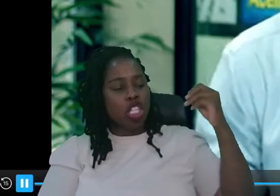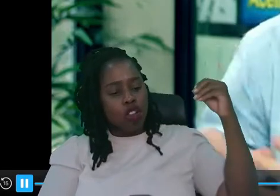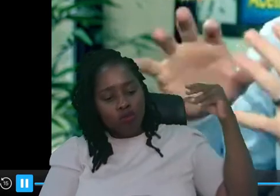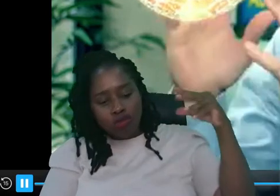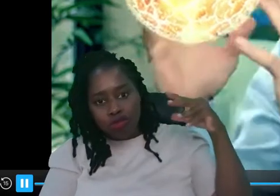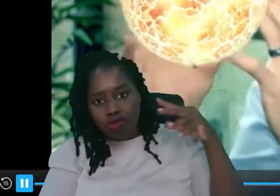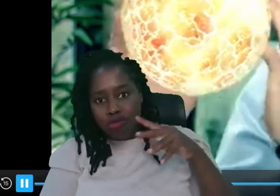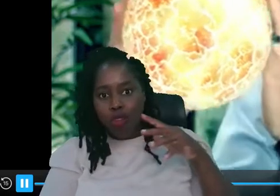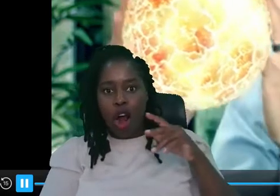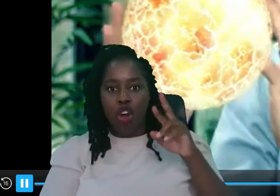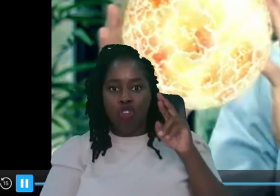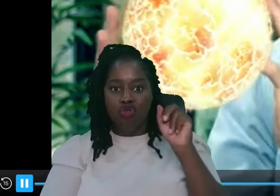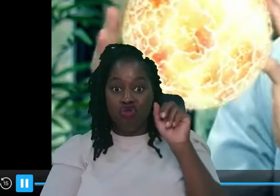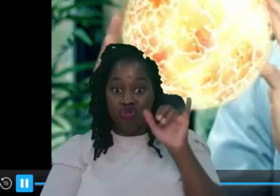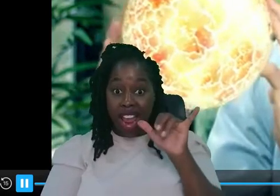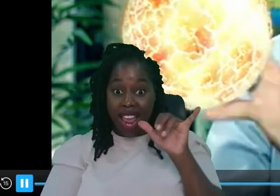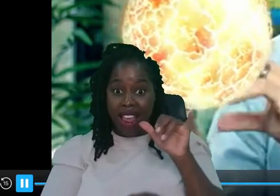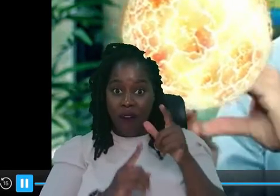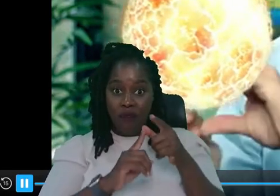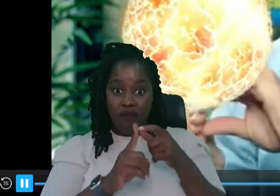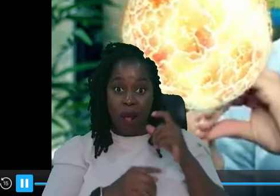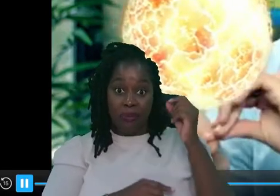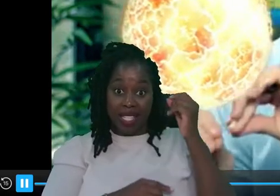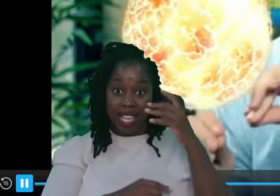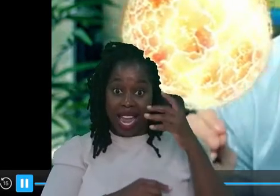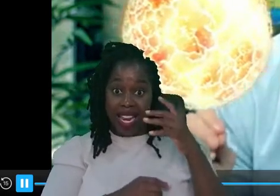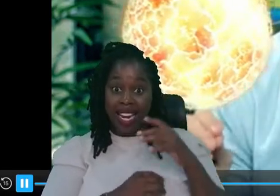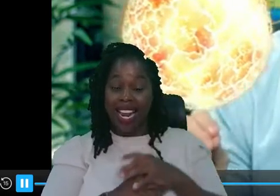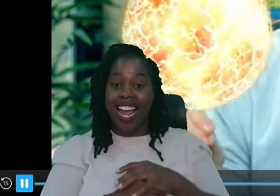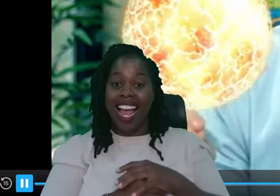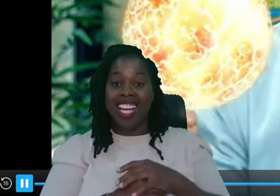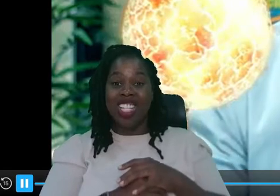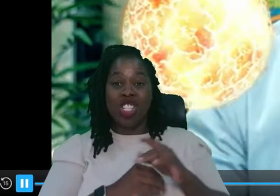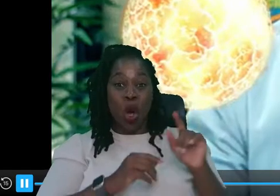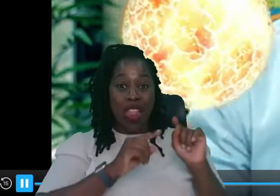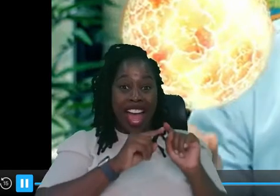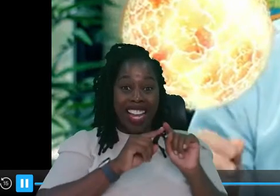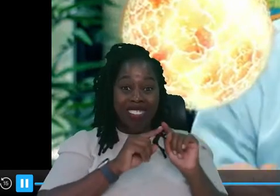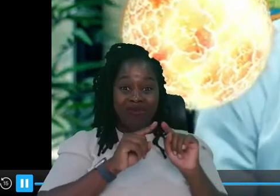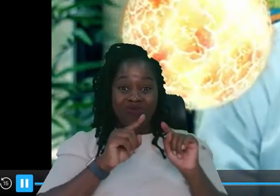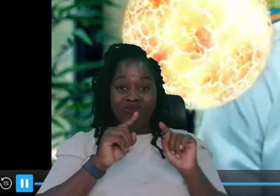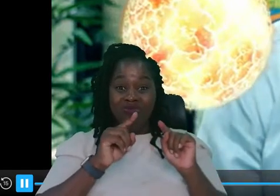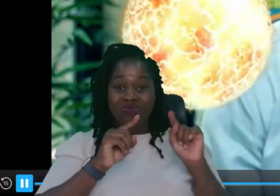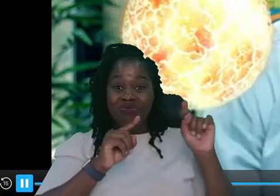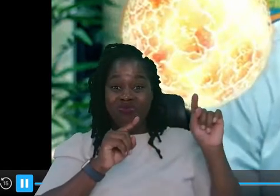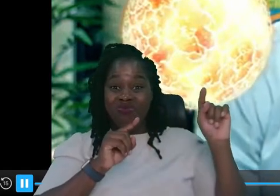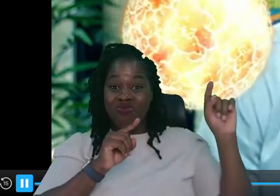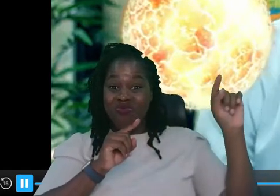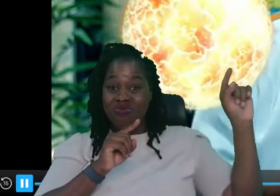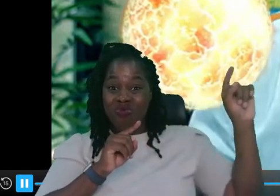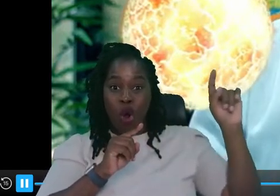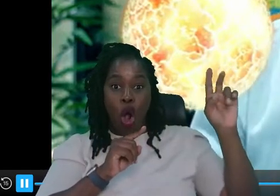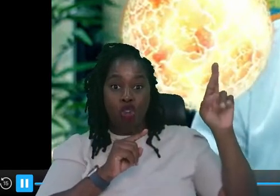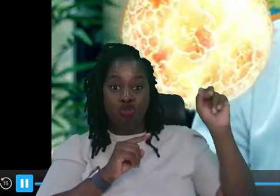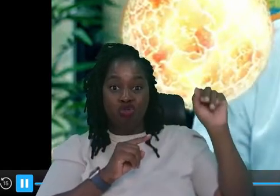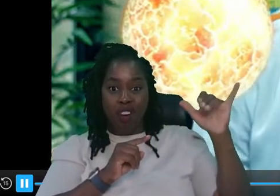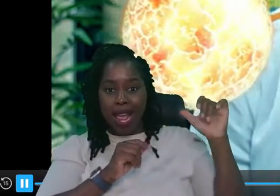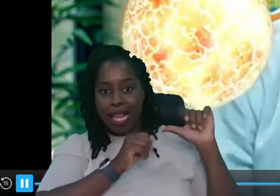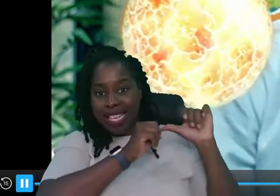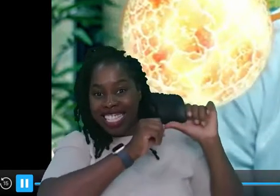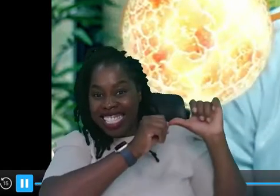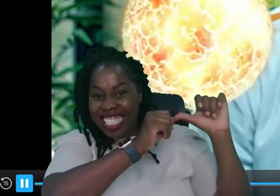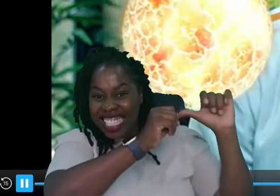our planet so here we have the Sun and it has a ray extending that ray of sunshine infinitely